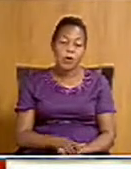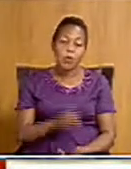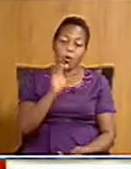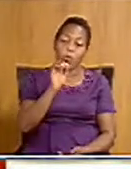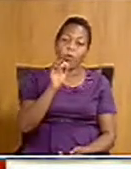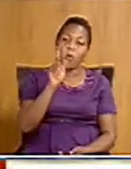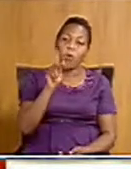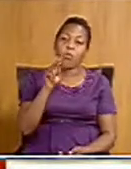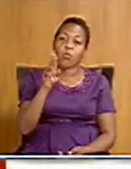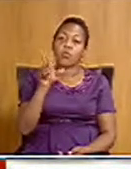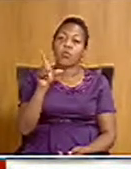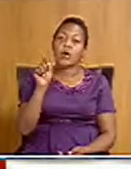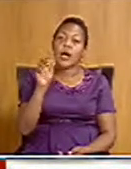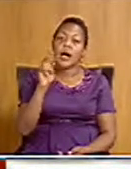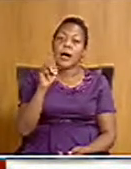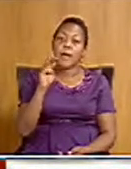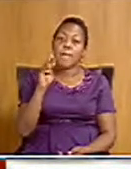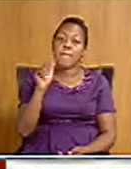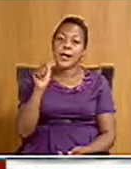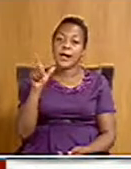nino matek,